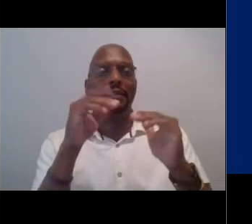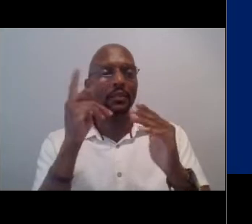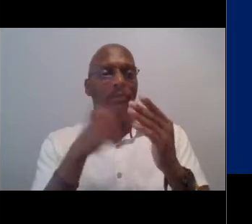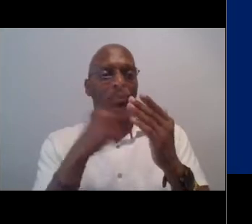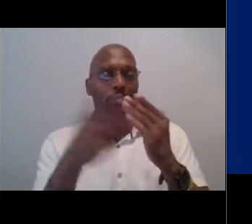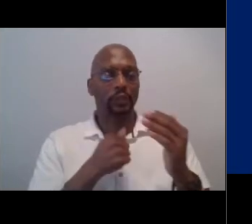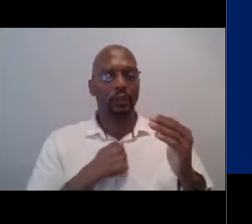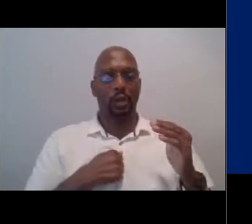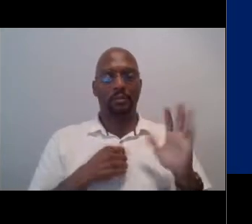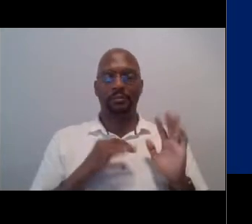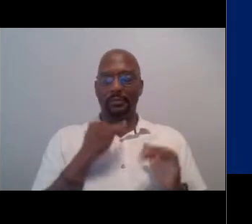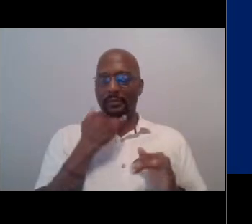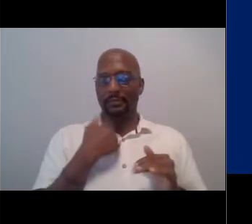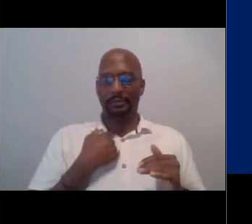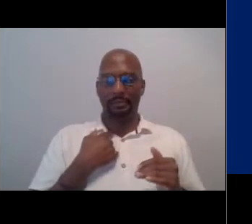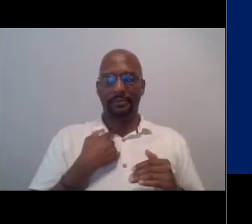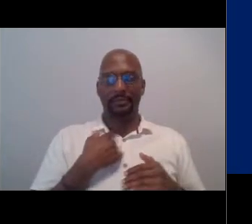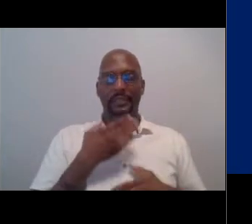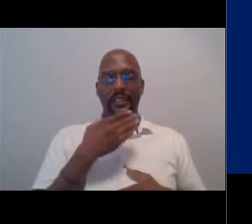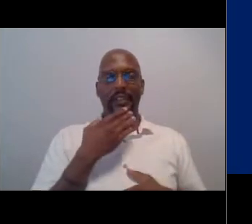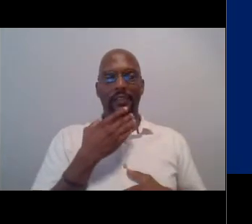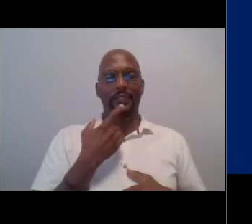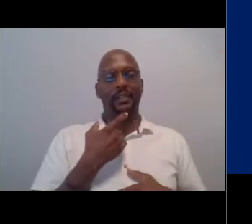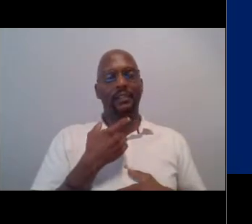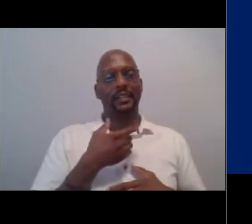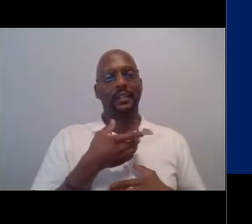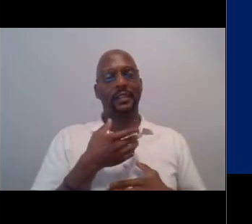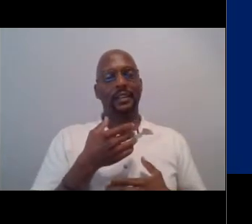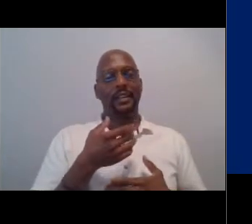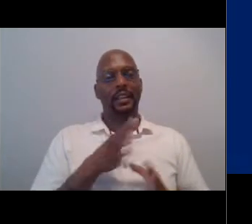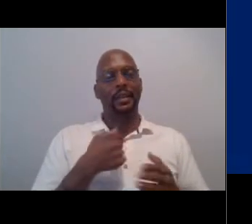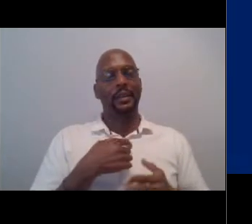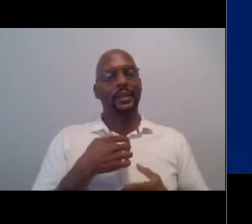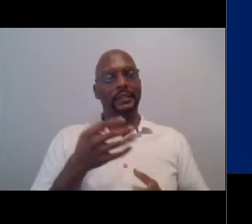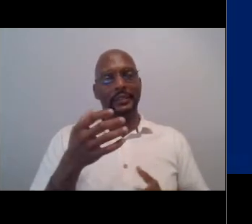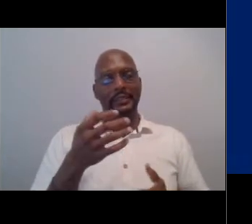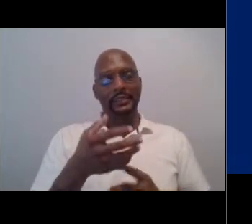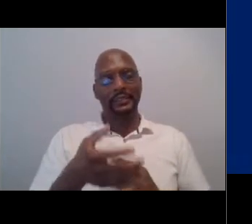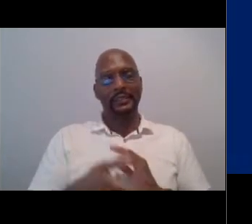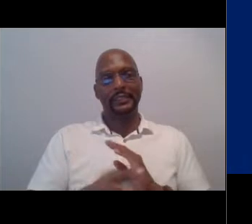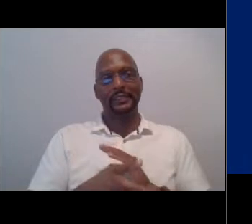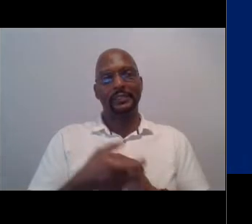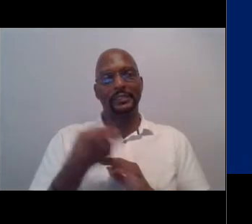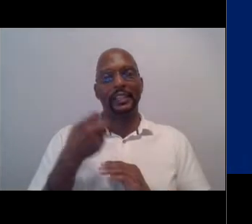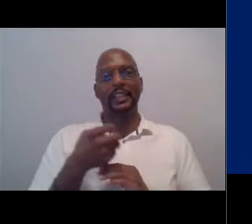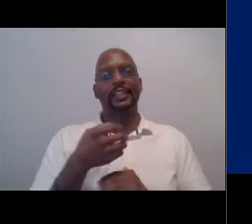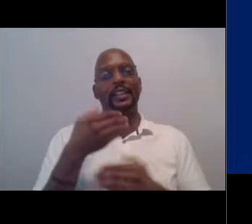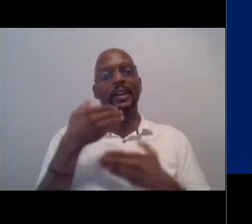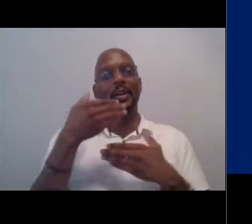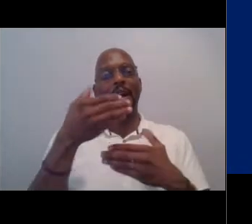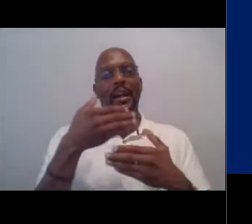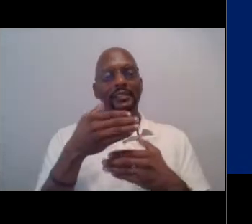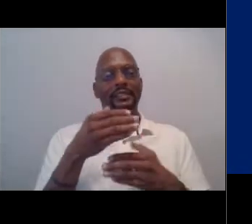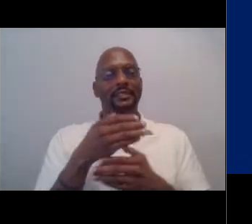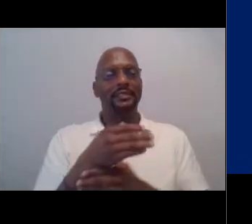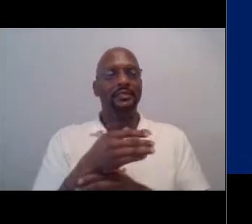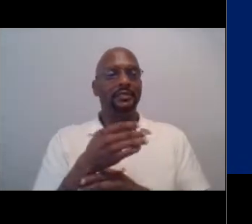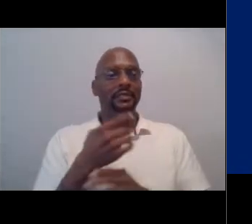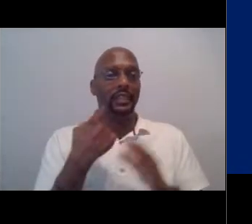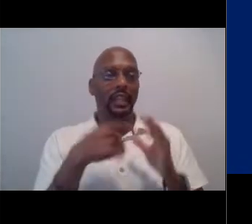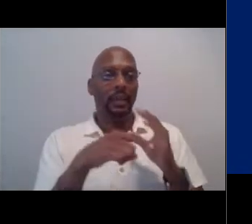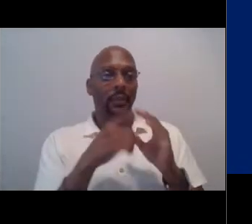apologies. Right. Long day all around. Thanks for letting me steal some oxygen. I'm willing to give answers. I can make up stuff. If you want to email us that question, we